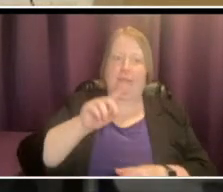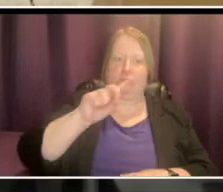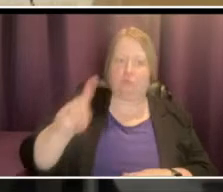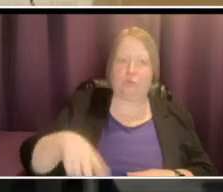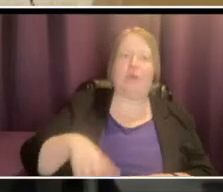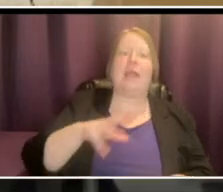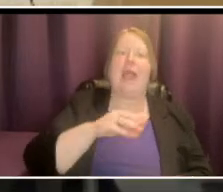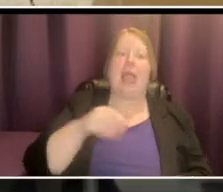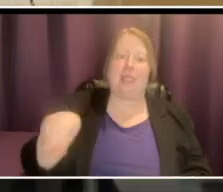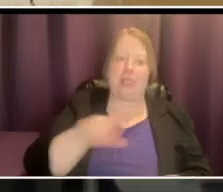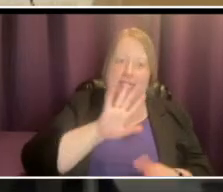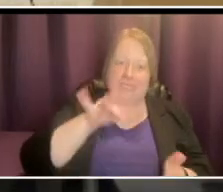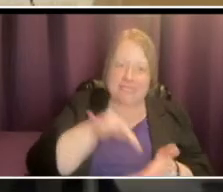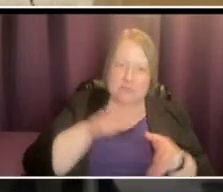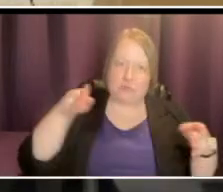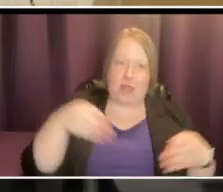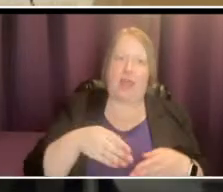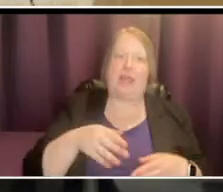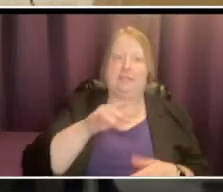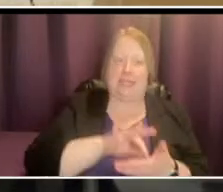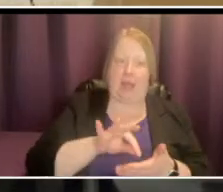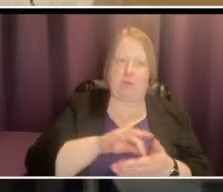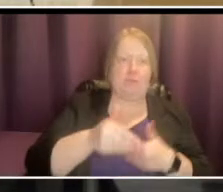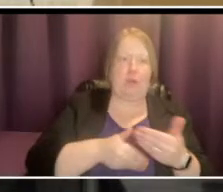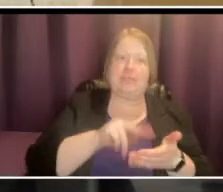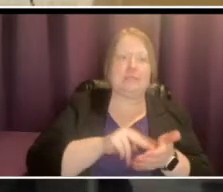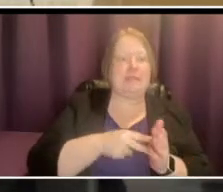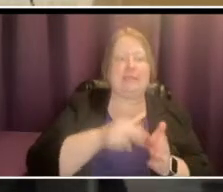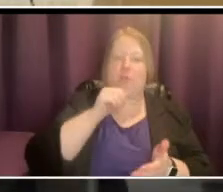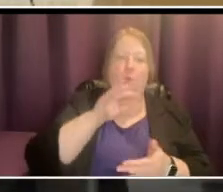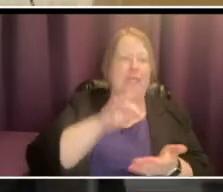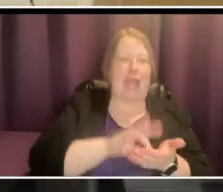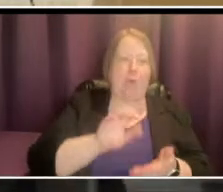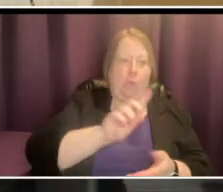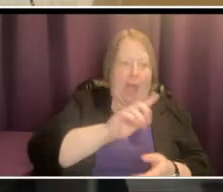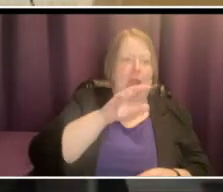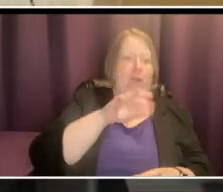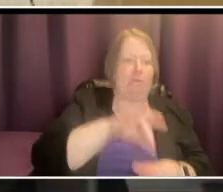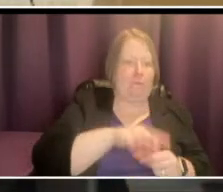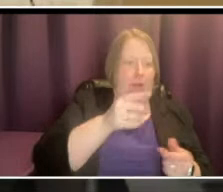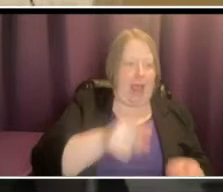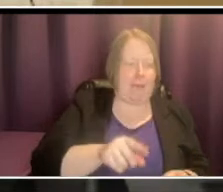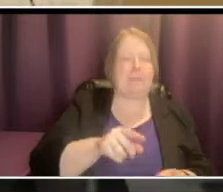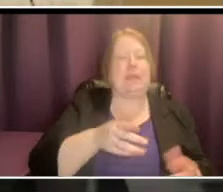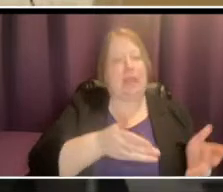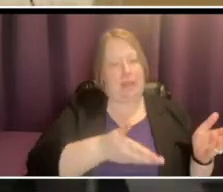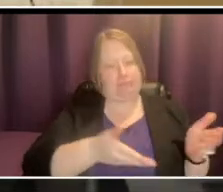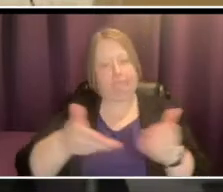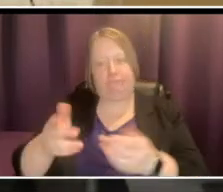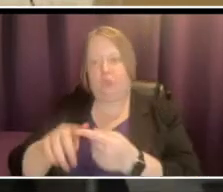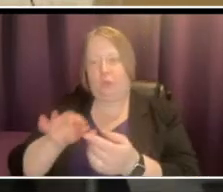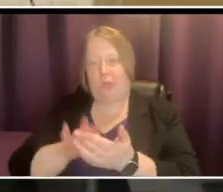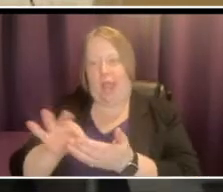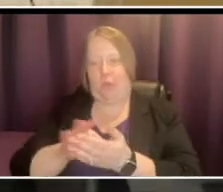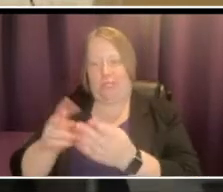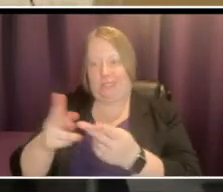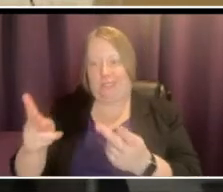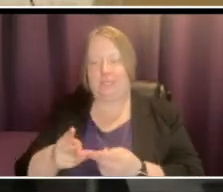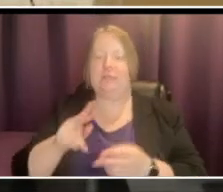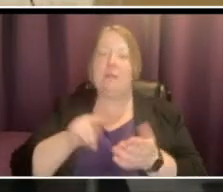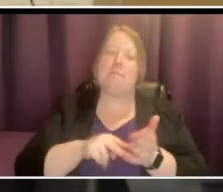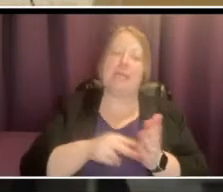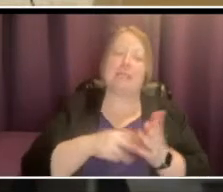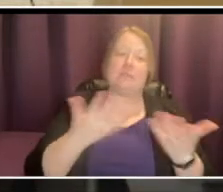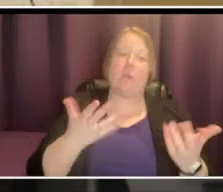the counting process. So they're not counted in each precinct. They're moved to counting stations. And so the normal process